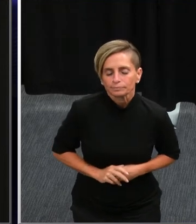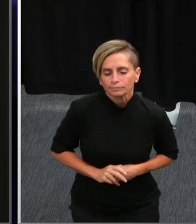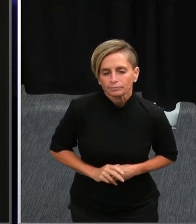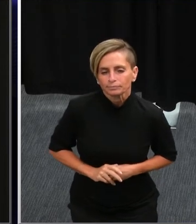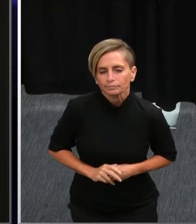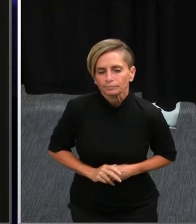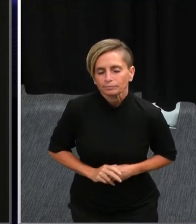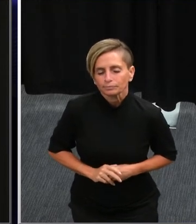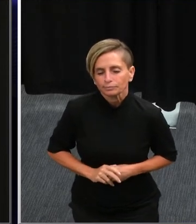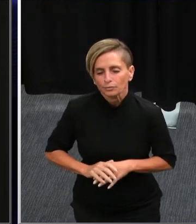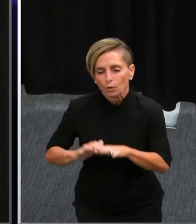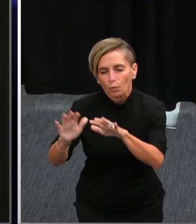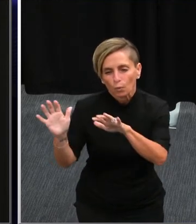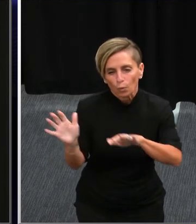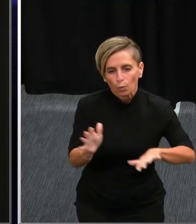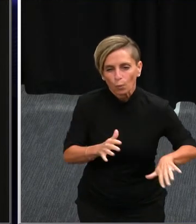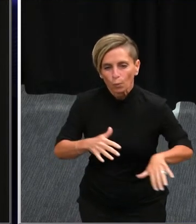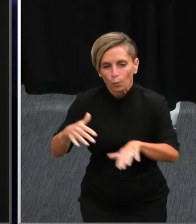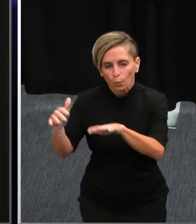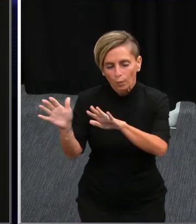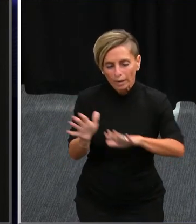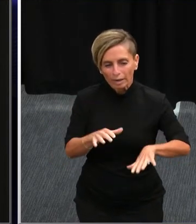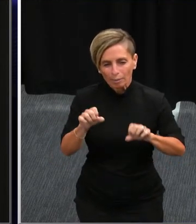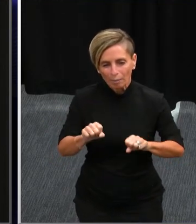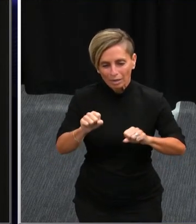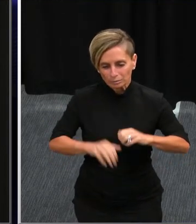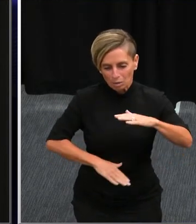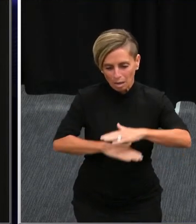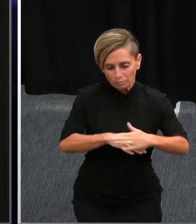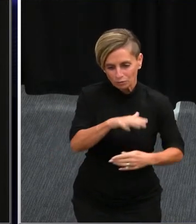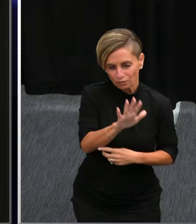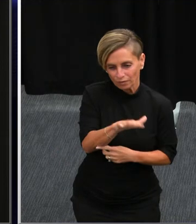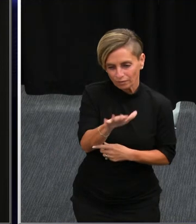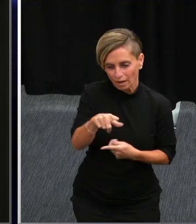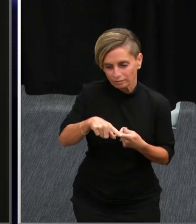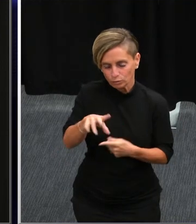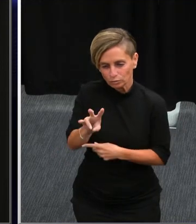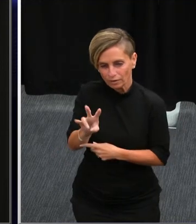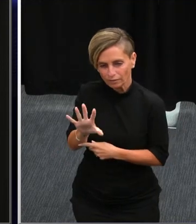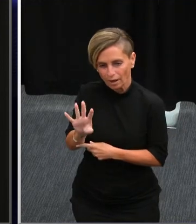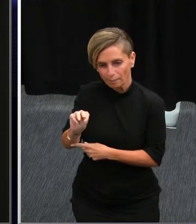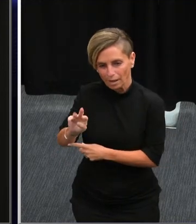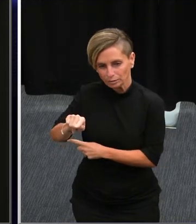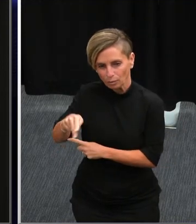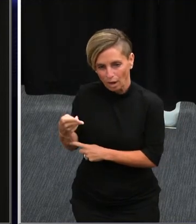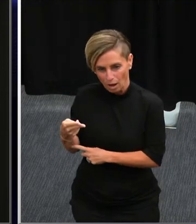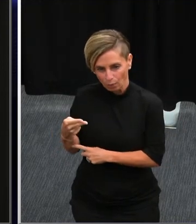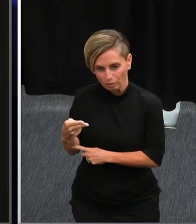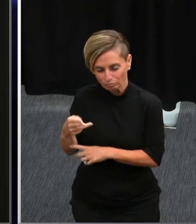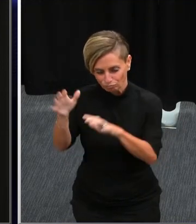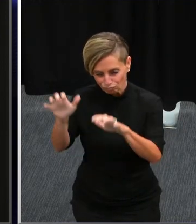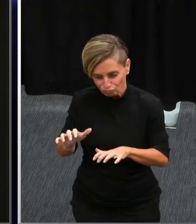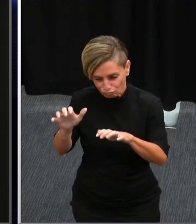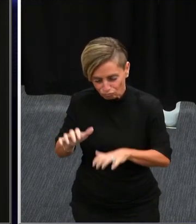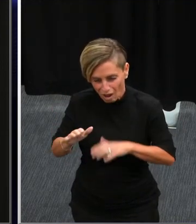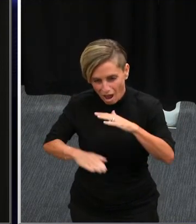The gusts that we anticipate are anywhere from 55 to 75 miles an hour, and the storm surge is anywhere